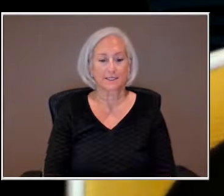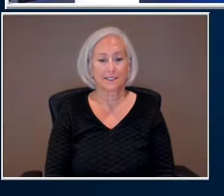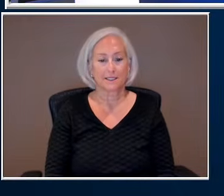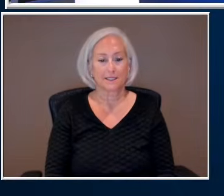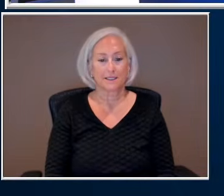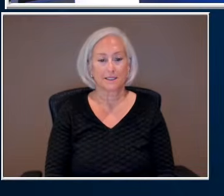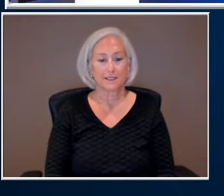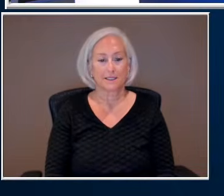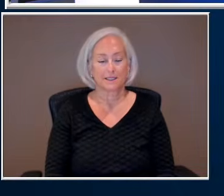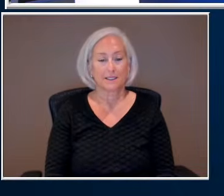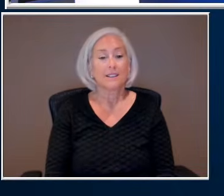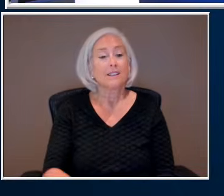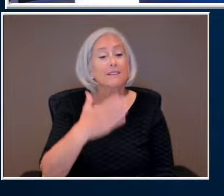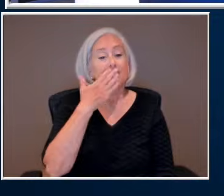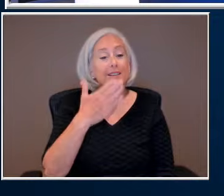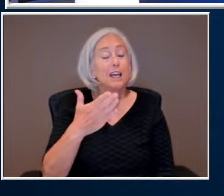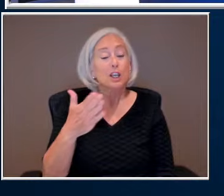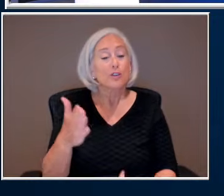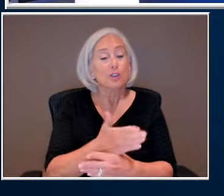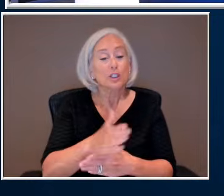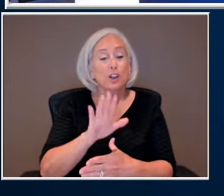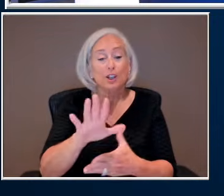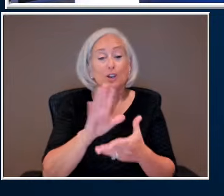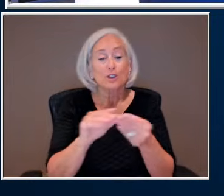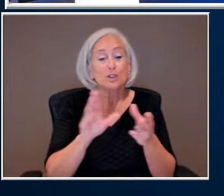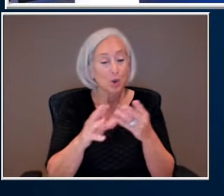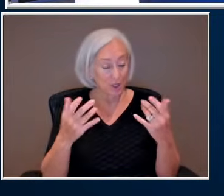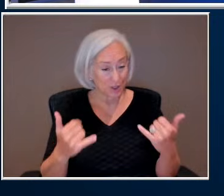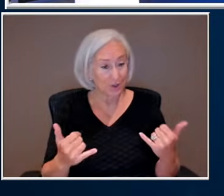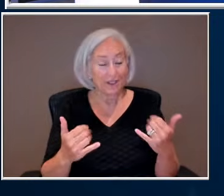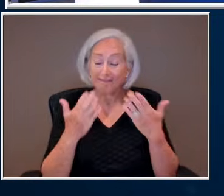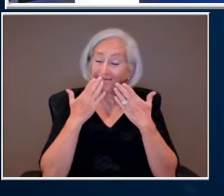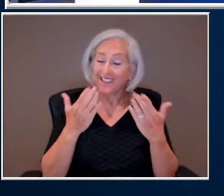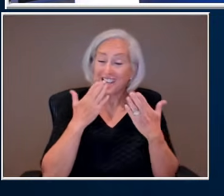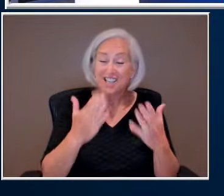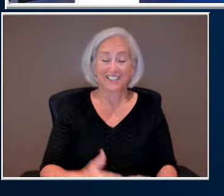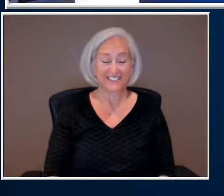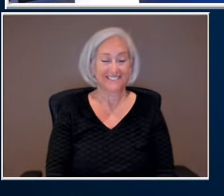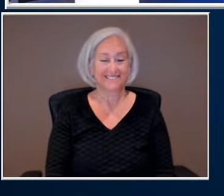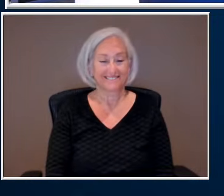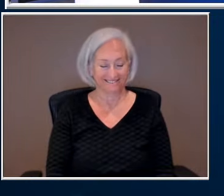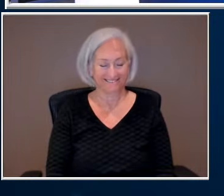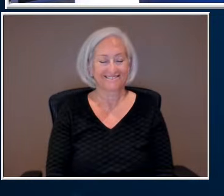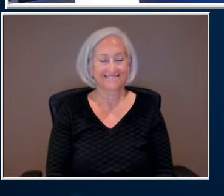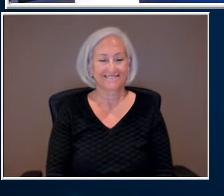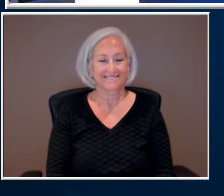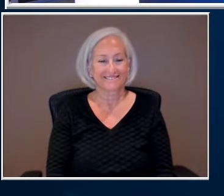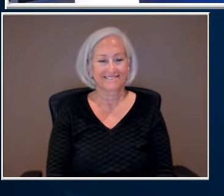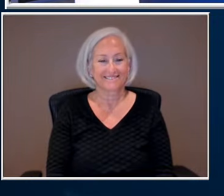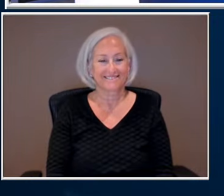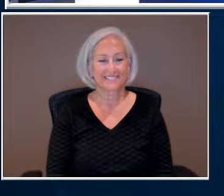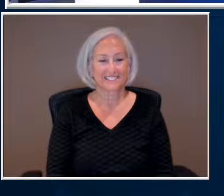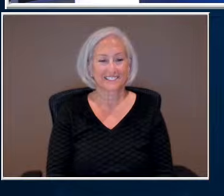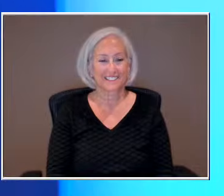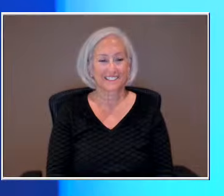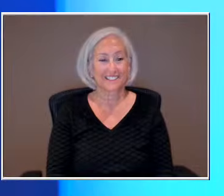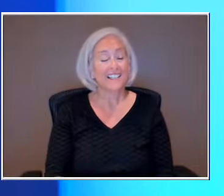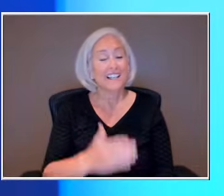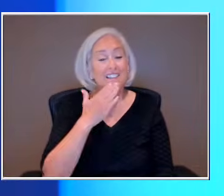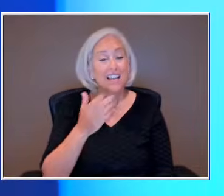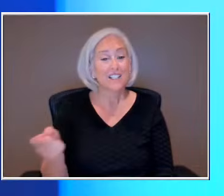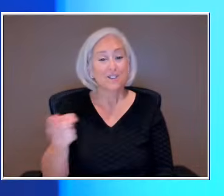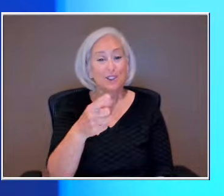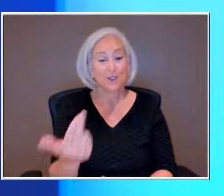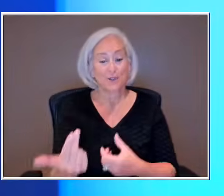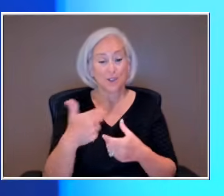we really appreciate you sharing your story with us today. Thank you so much. Thank you. Thank you to all of our guests for being with